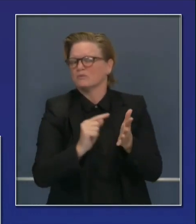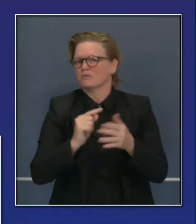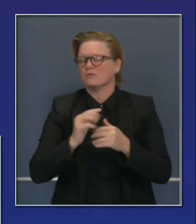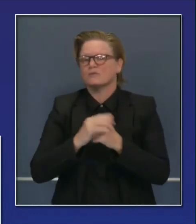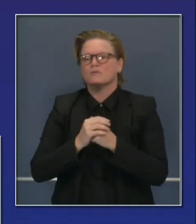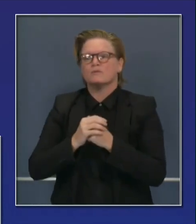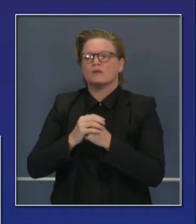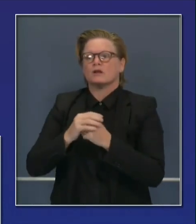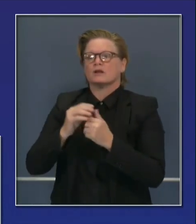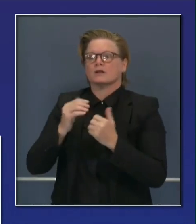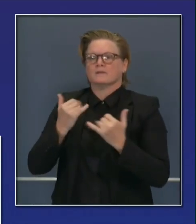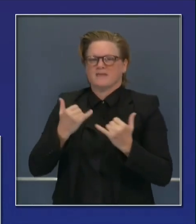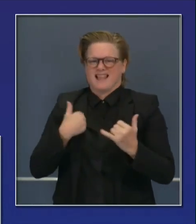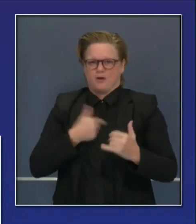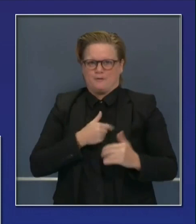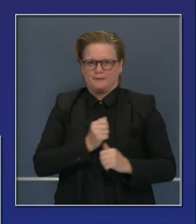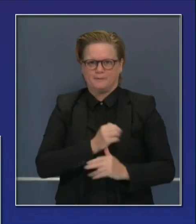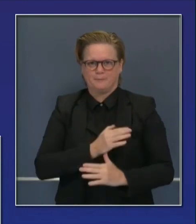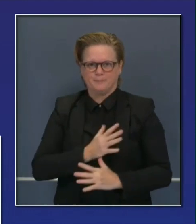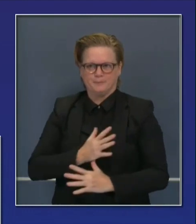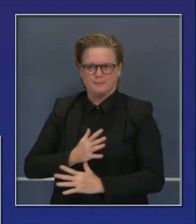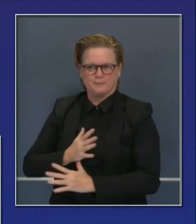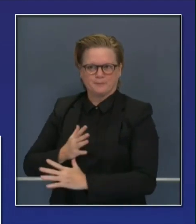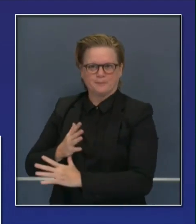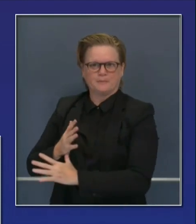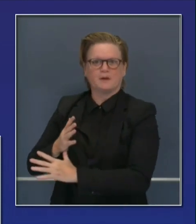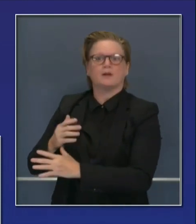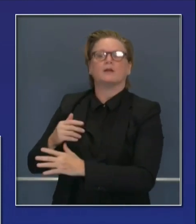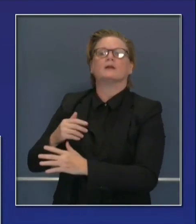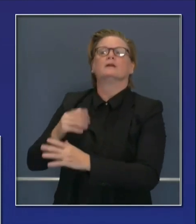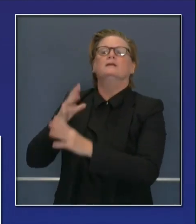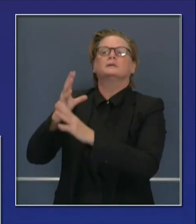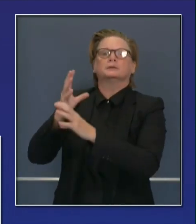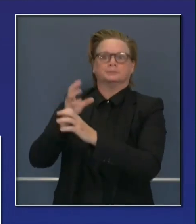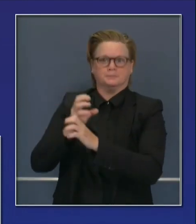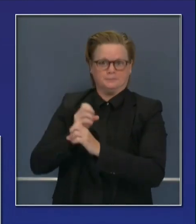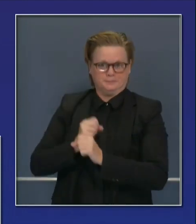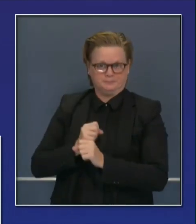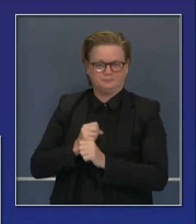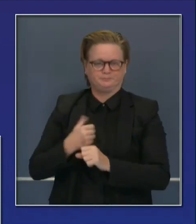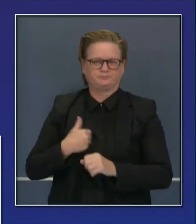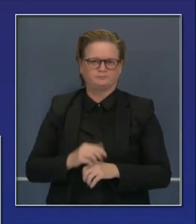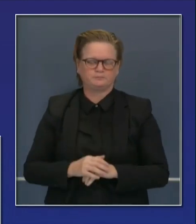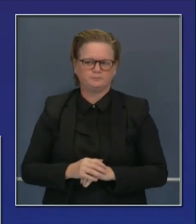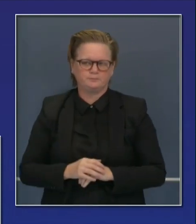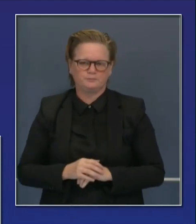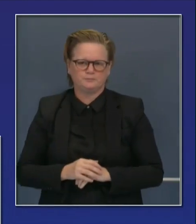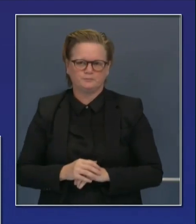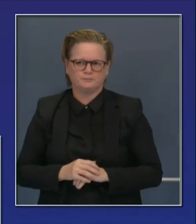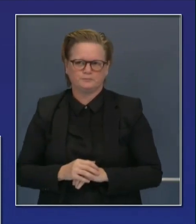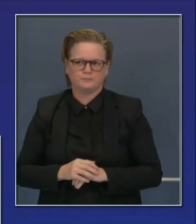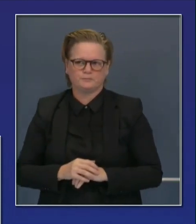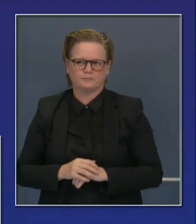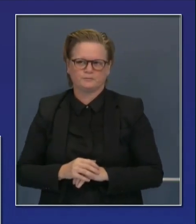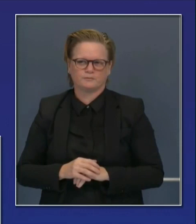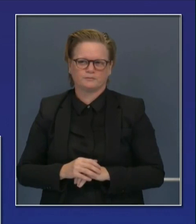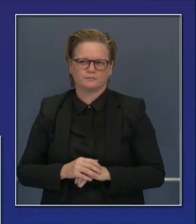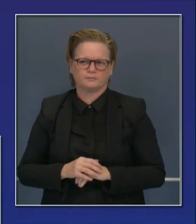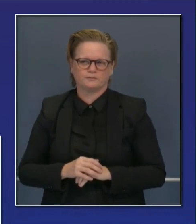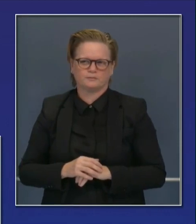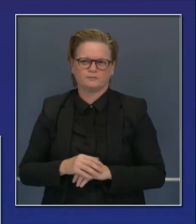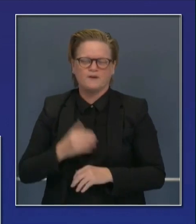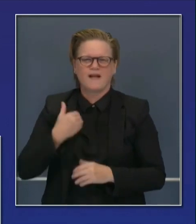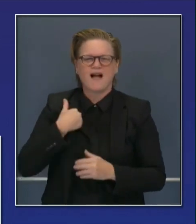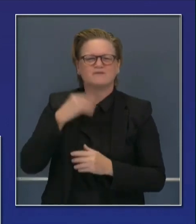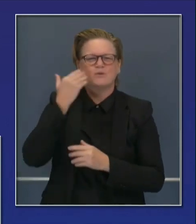current plan and our current anticipation in terms of what we refer to as our phase 1A